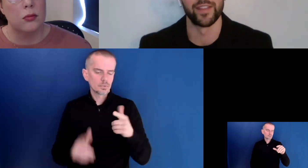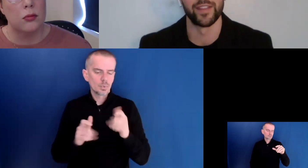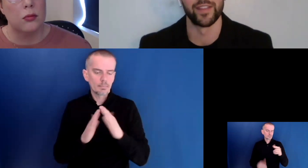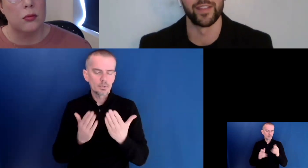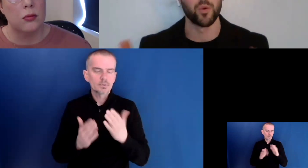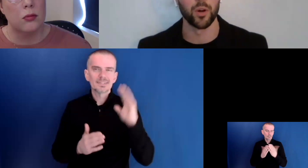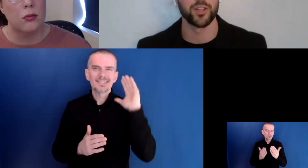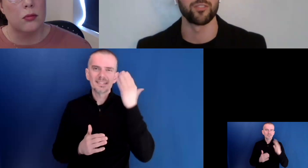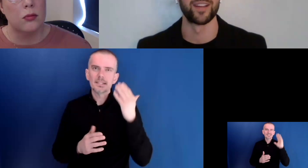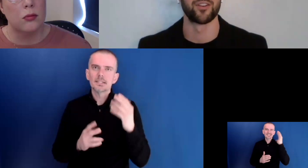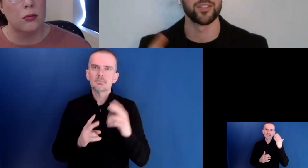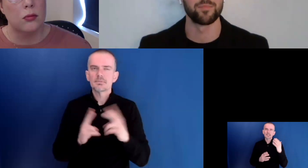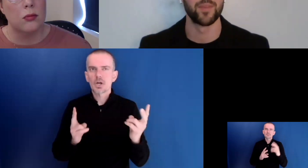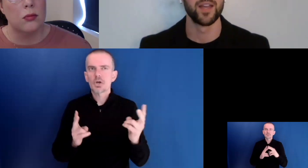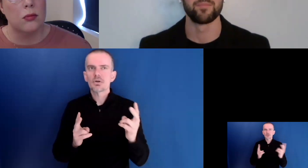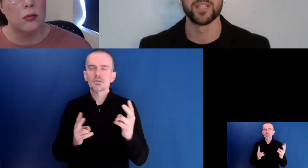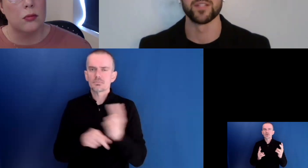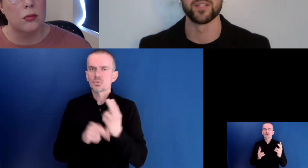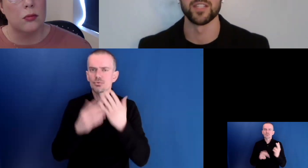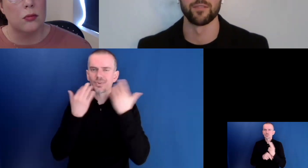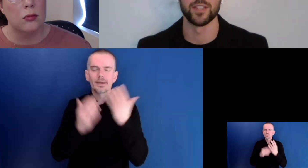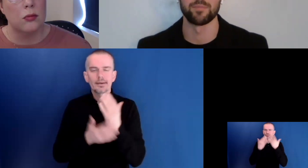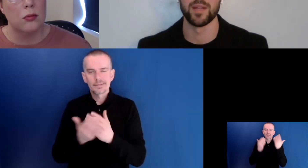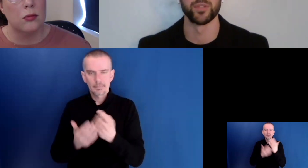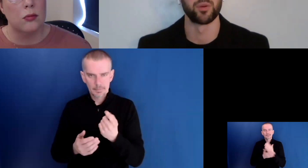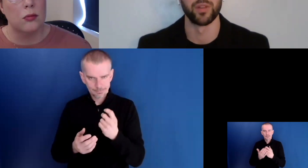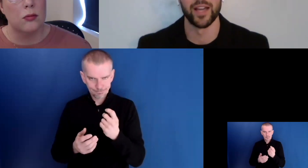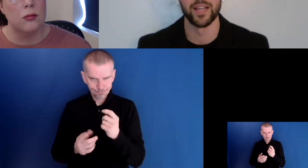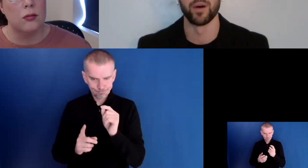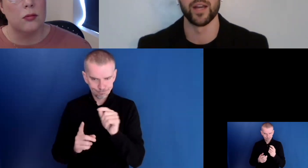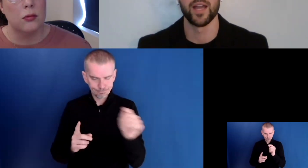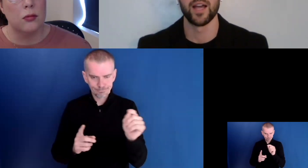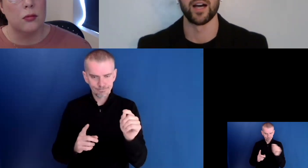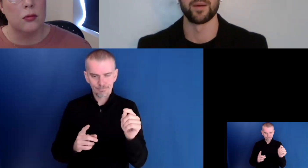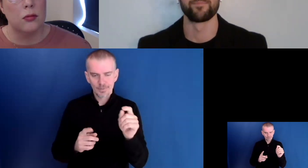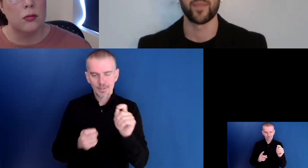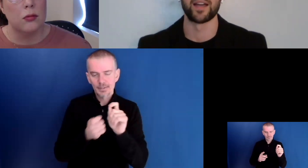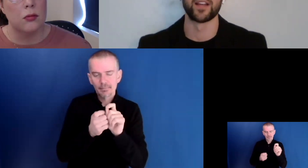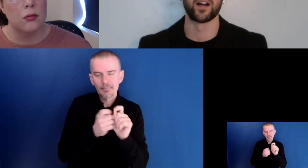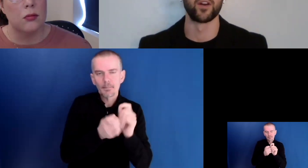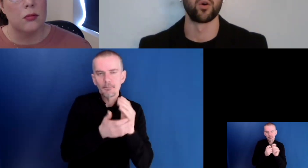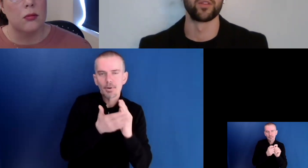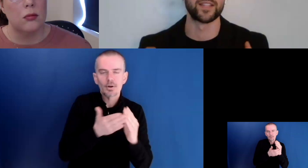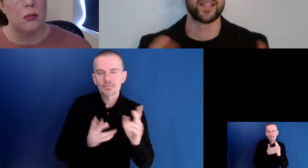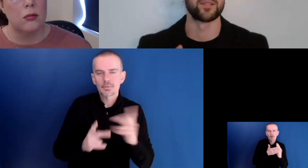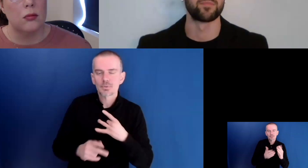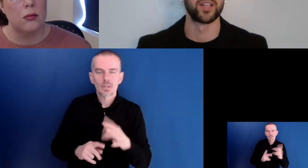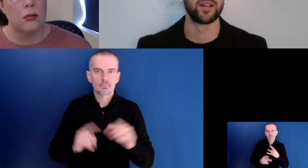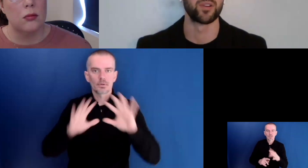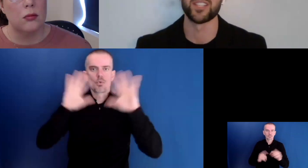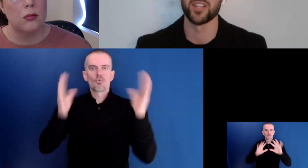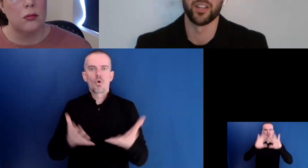user friendly. There are some quirks, right? There are some bits and pieces of it that people don't like, but I think on the whole that's